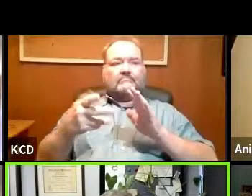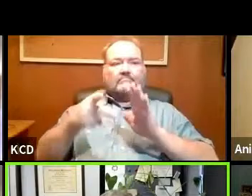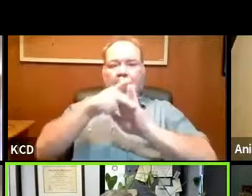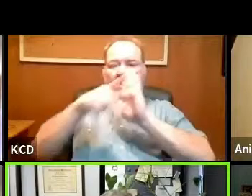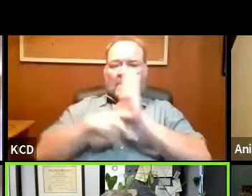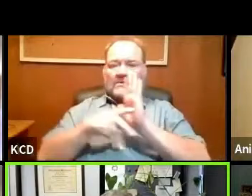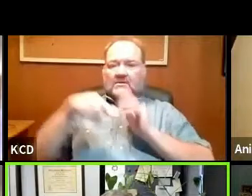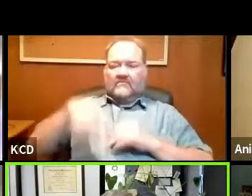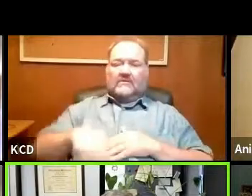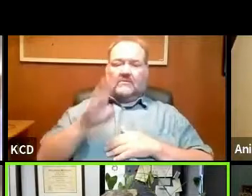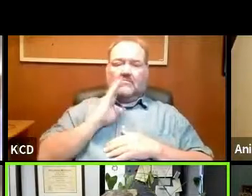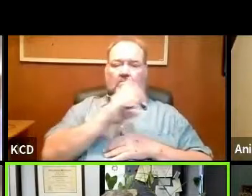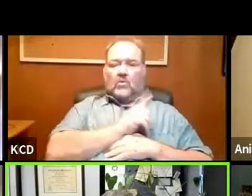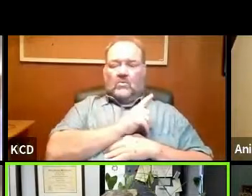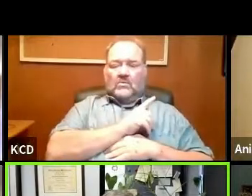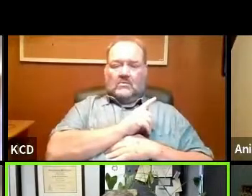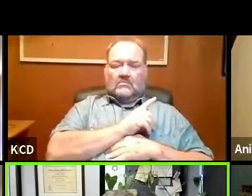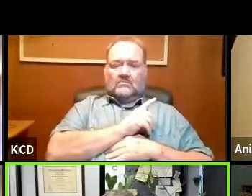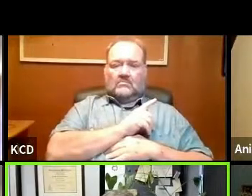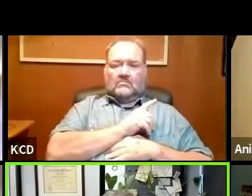board.